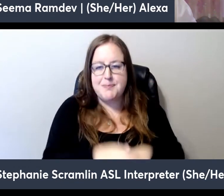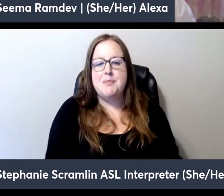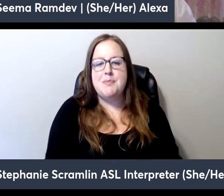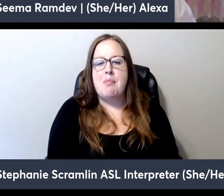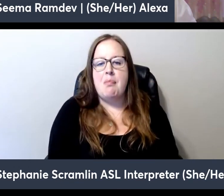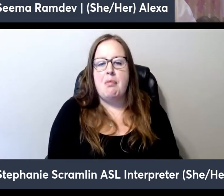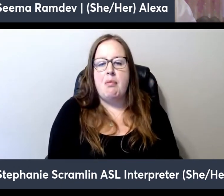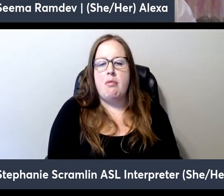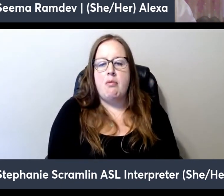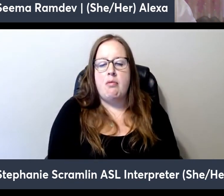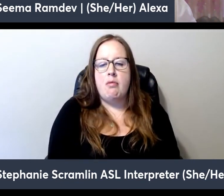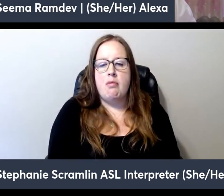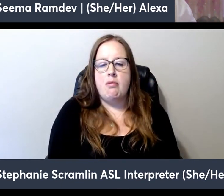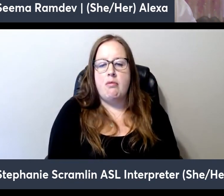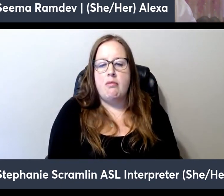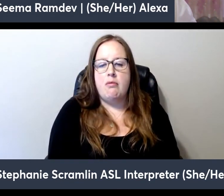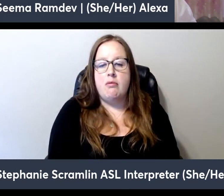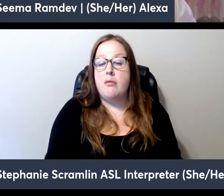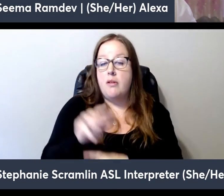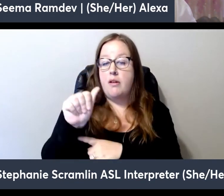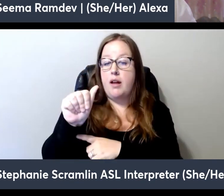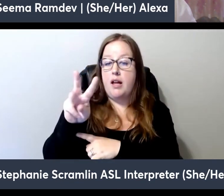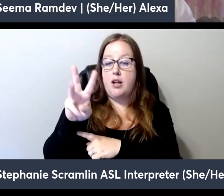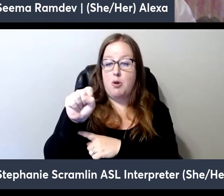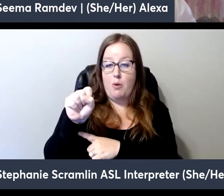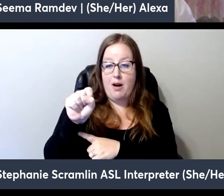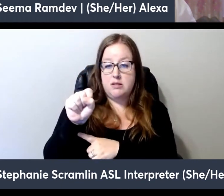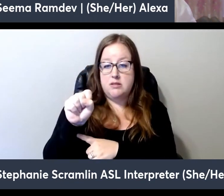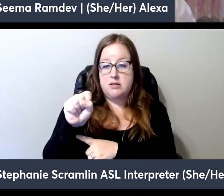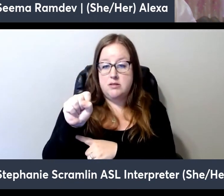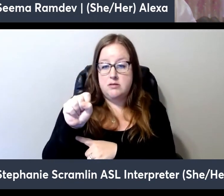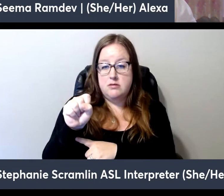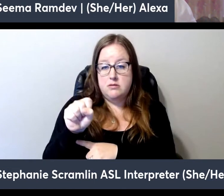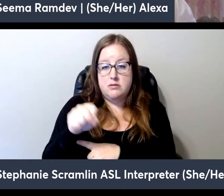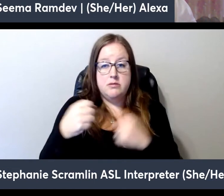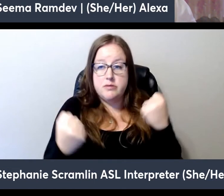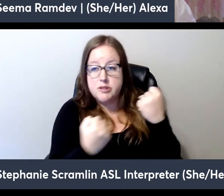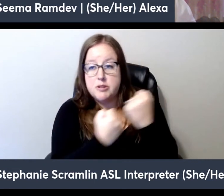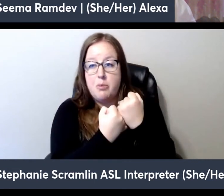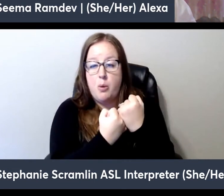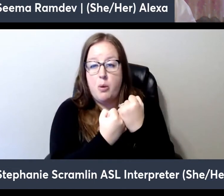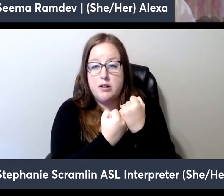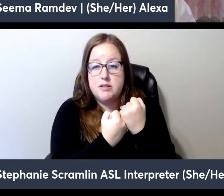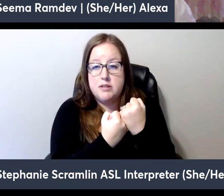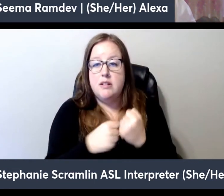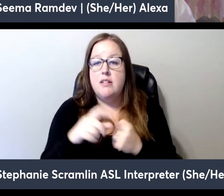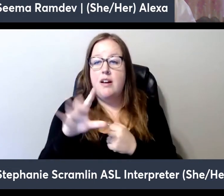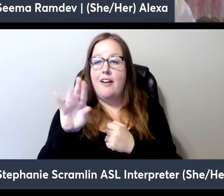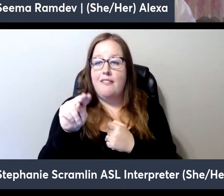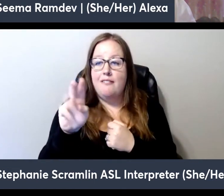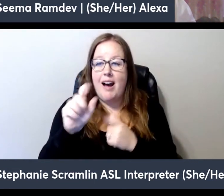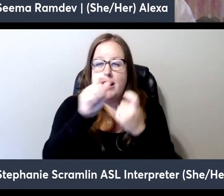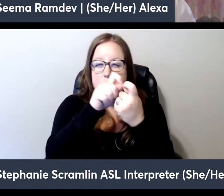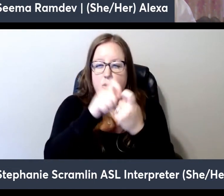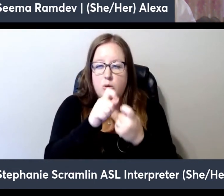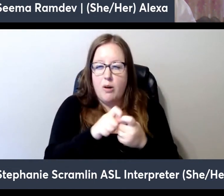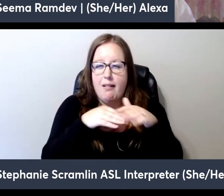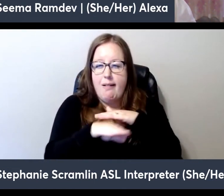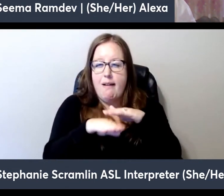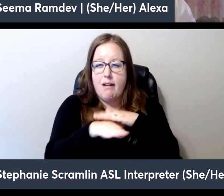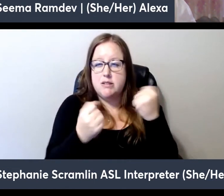So the AWS supports fine-grained access control